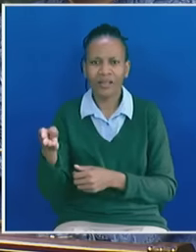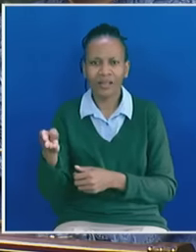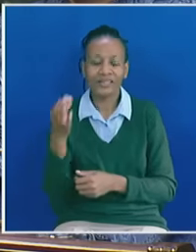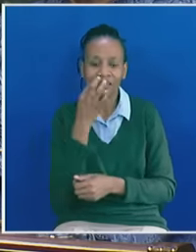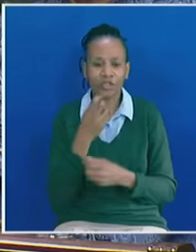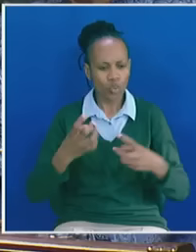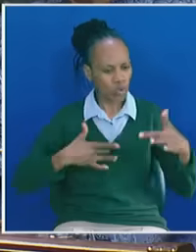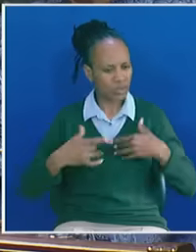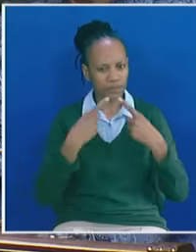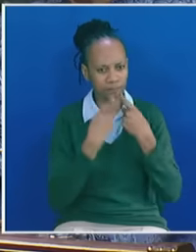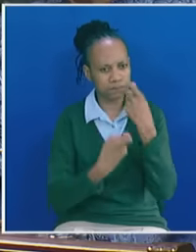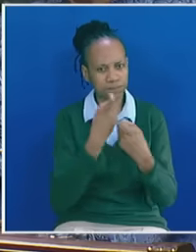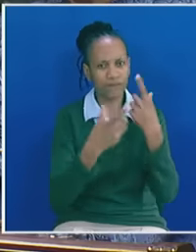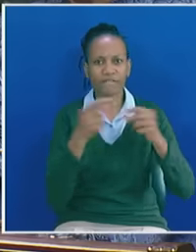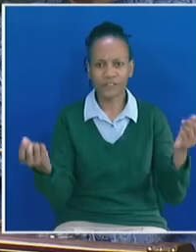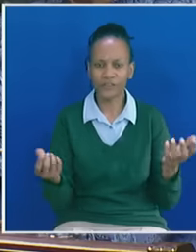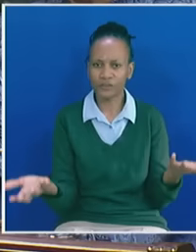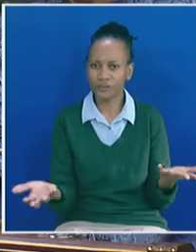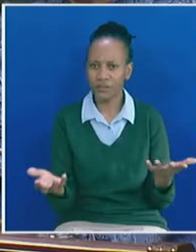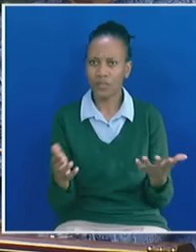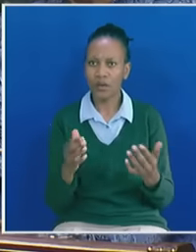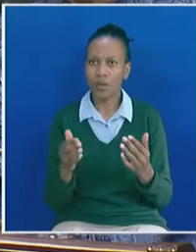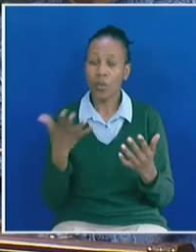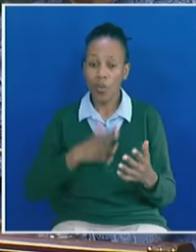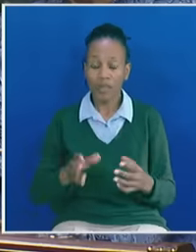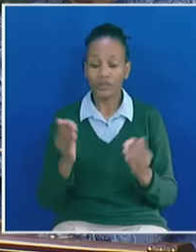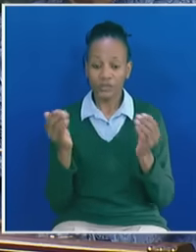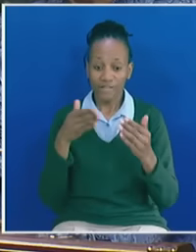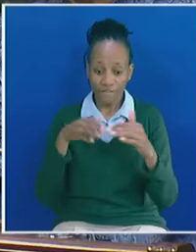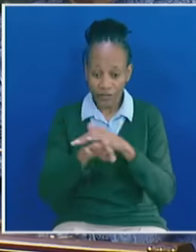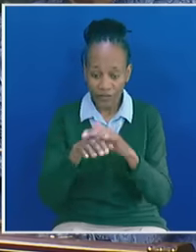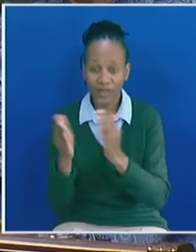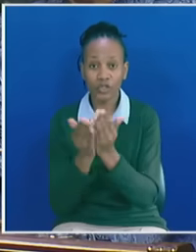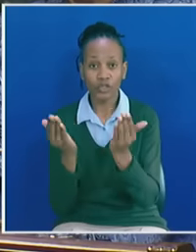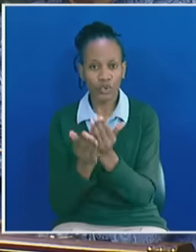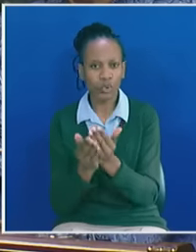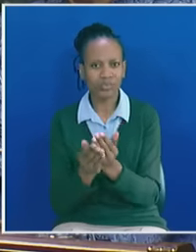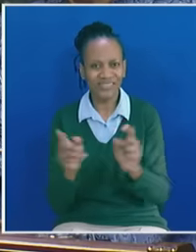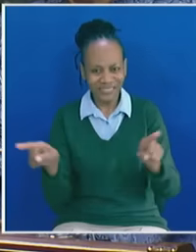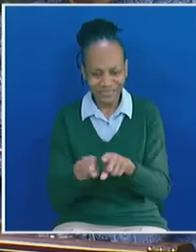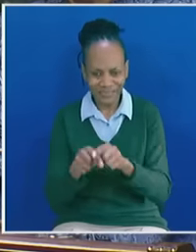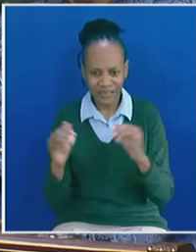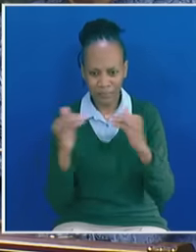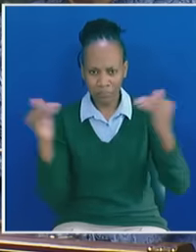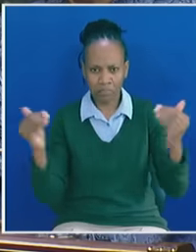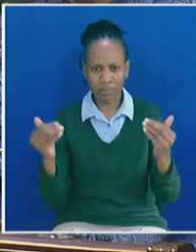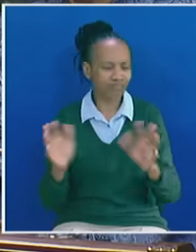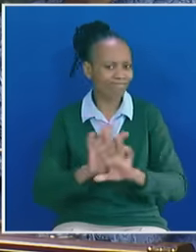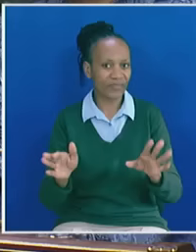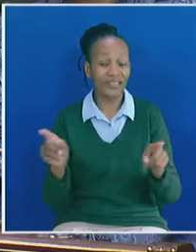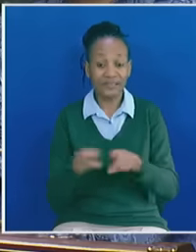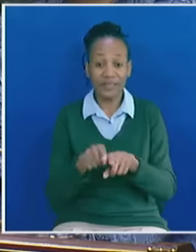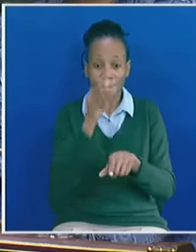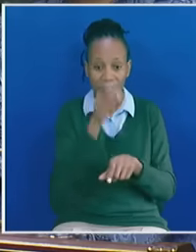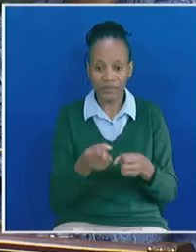concern after two visitors of the school from Saudi Arabia, accompanied by a South African, handing out DVDs and pamphlets